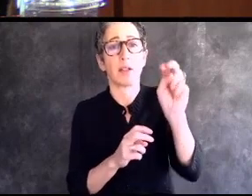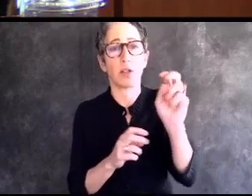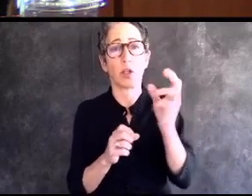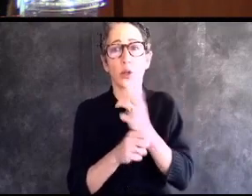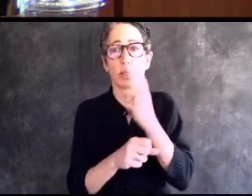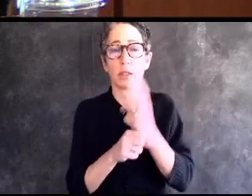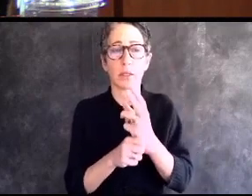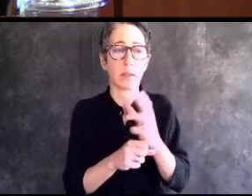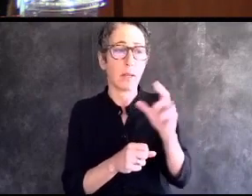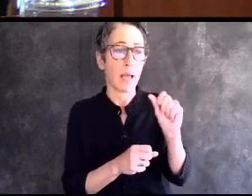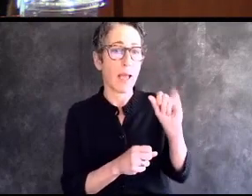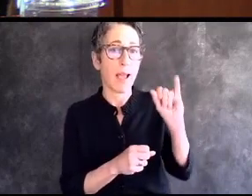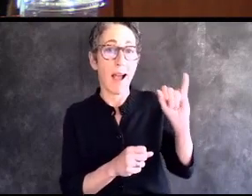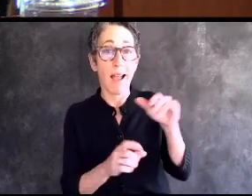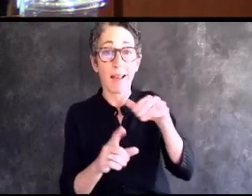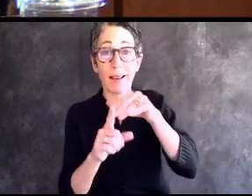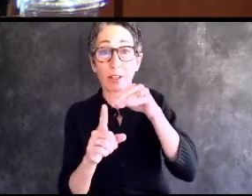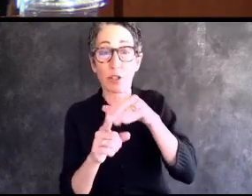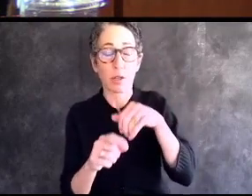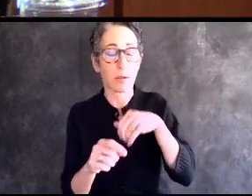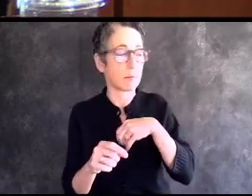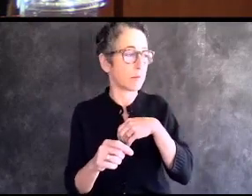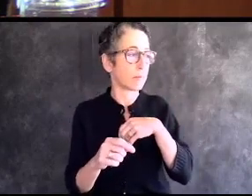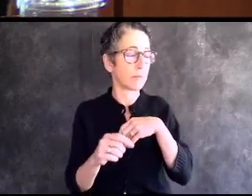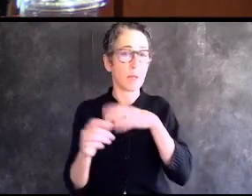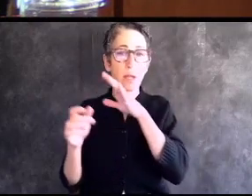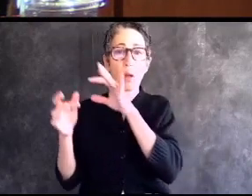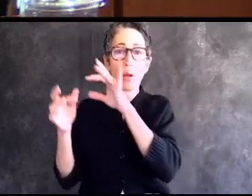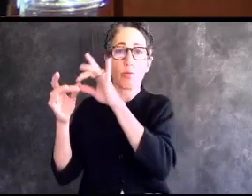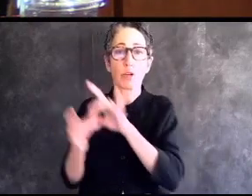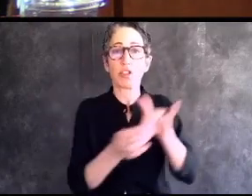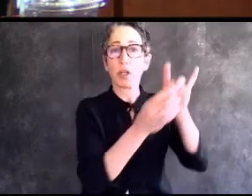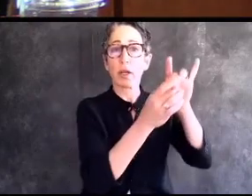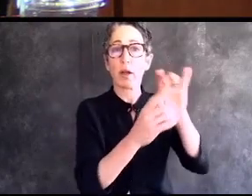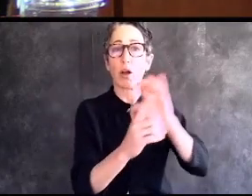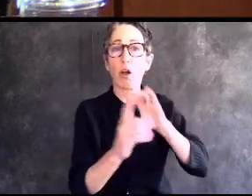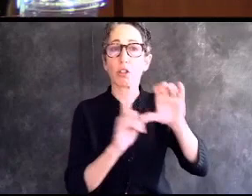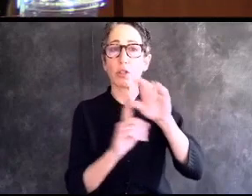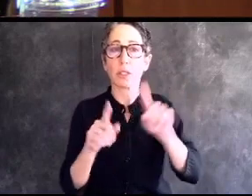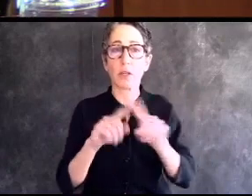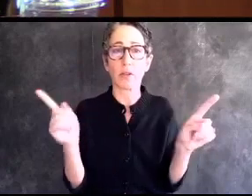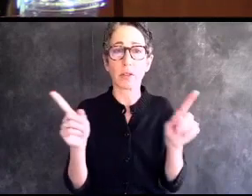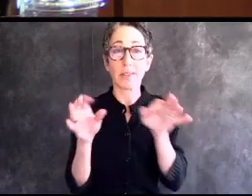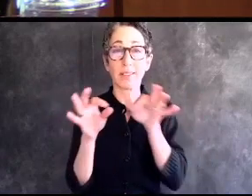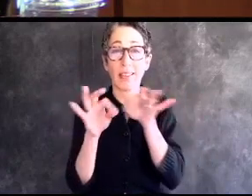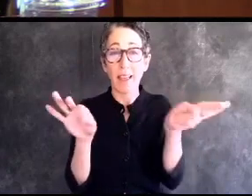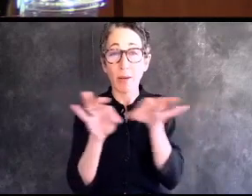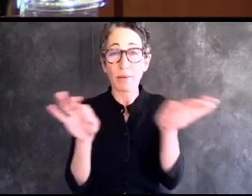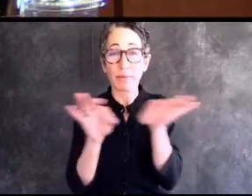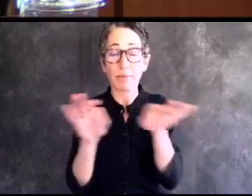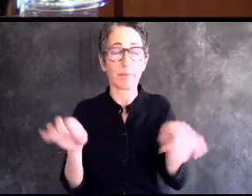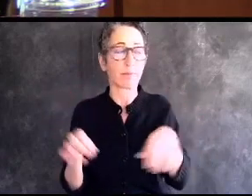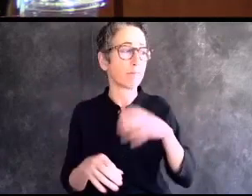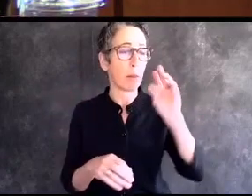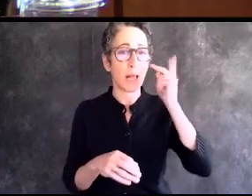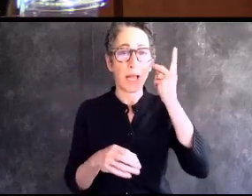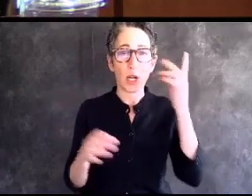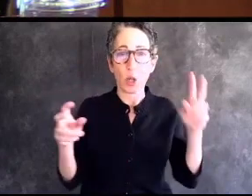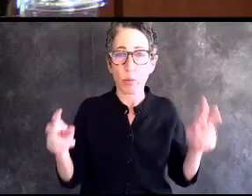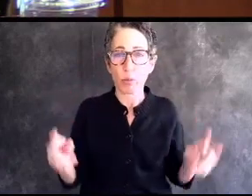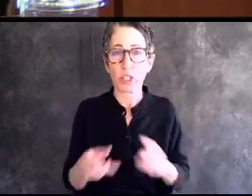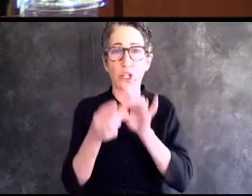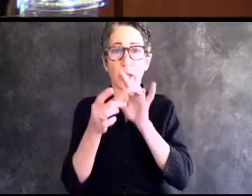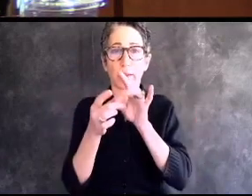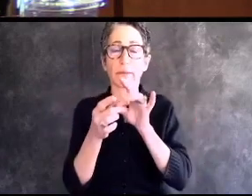nudging, AI bridging of cultural differences across linguistic differences, political bridging, and things like that. So it